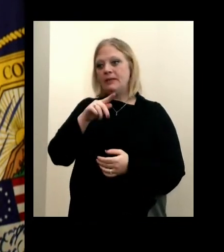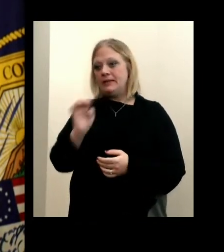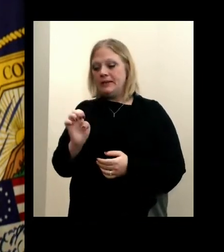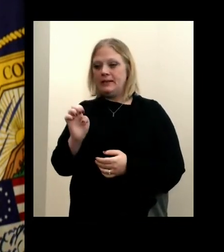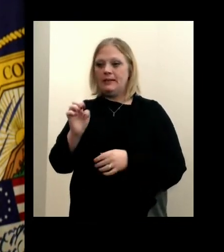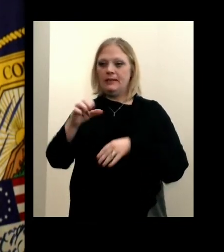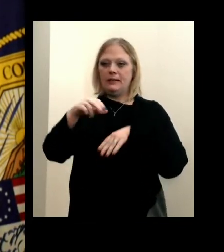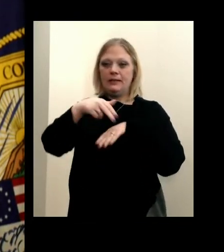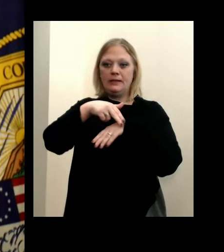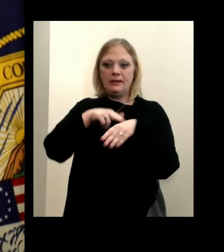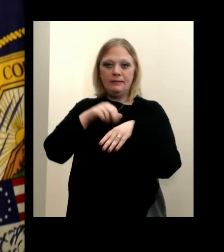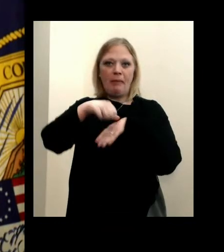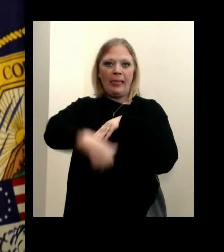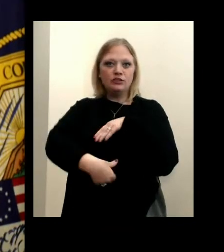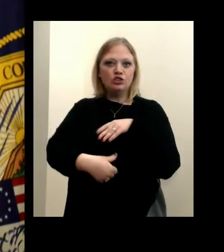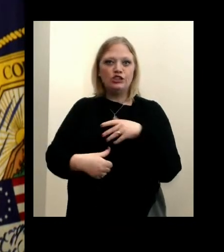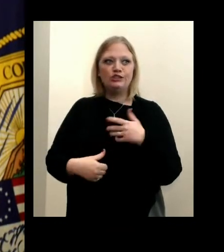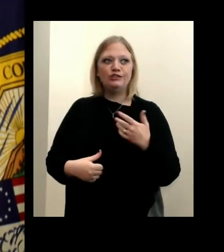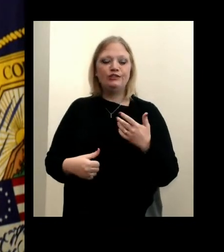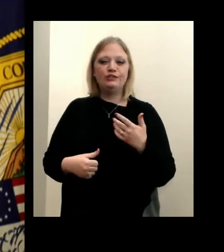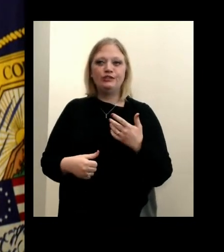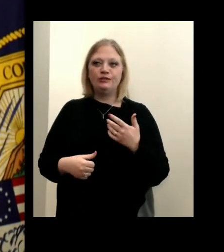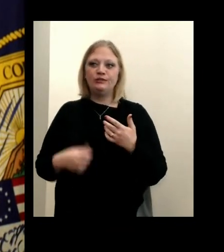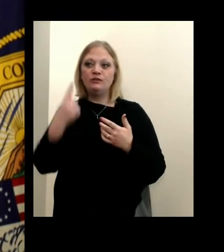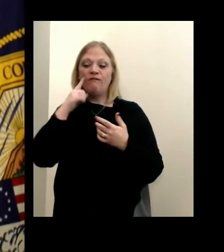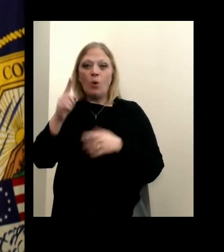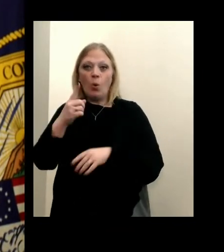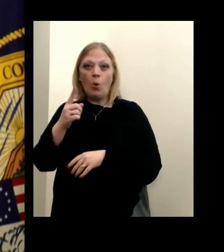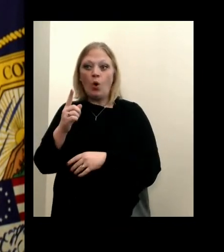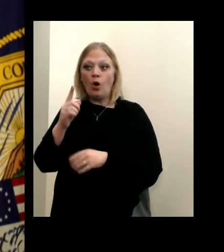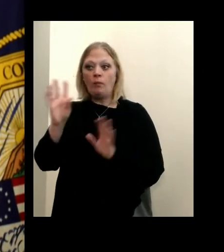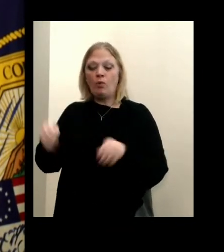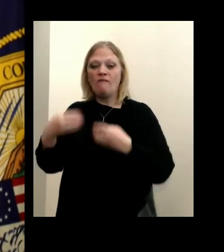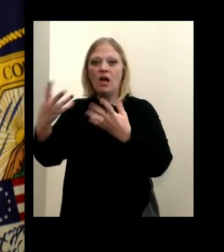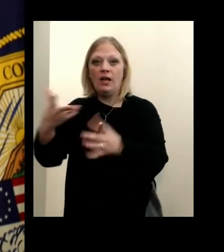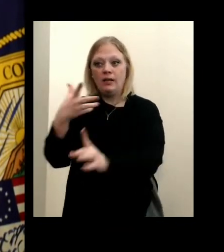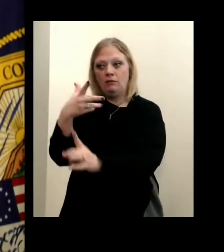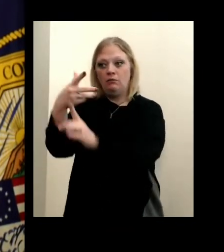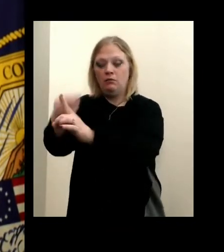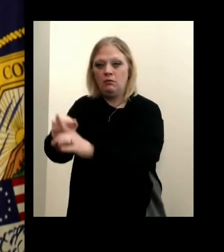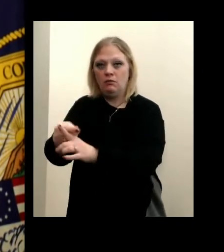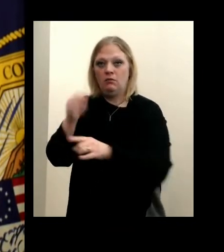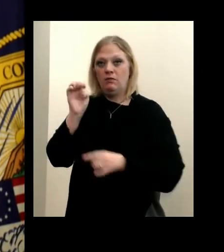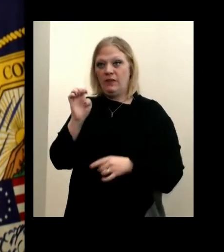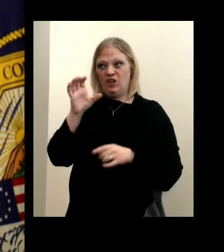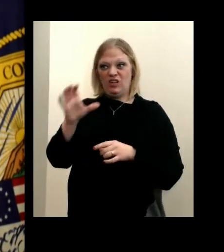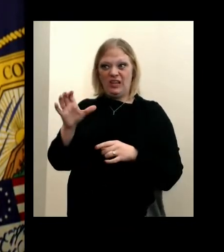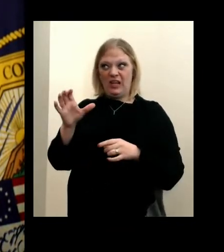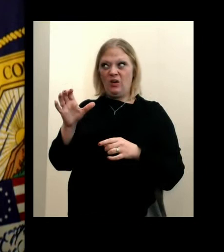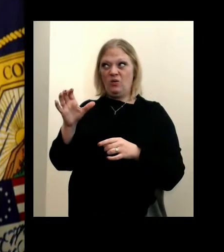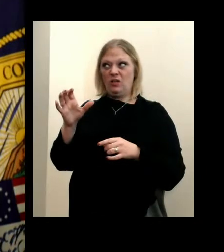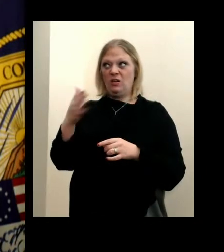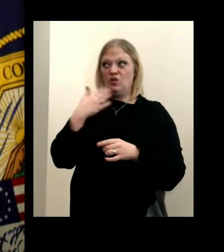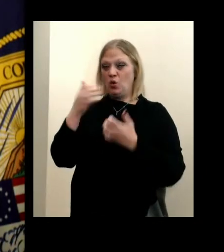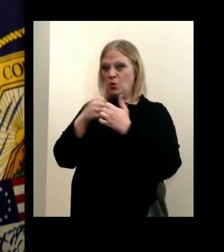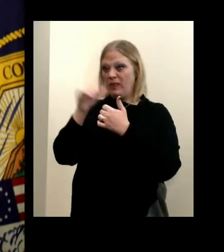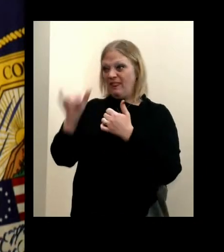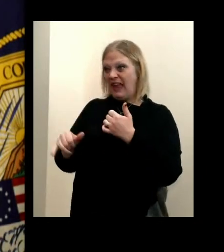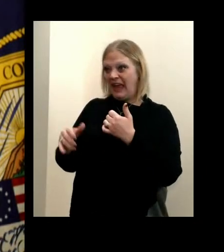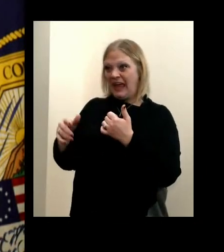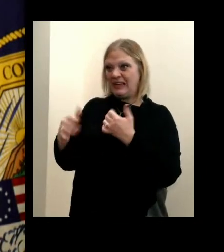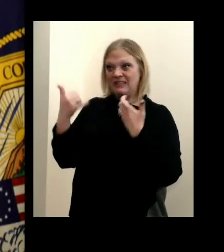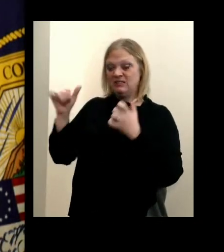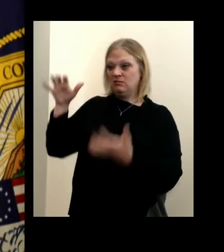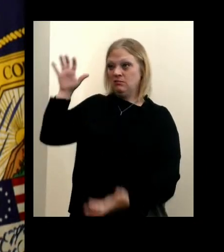when it comes to actually giving the vaccine, is Erie County behind there as well, or are they well stocked for that?